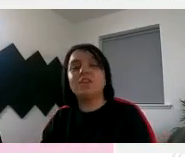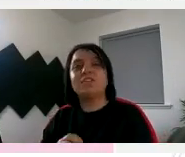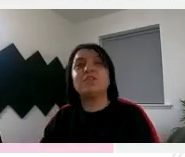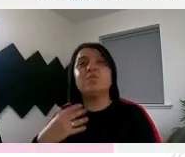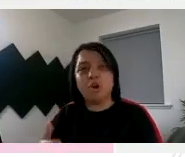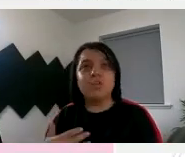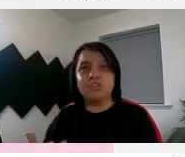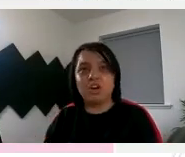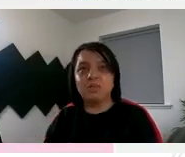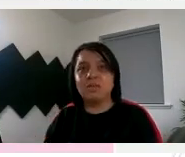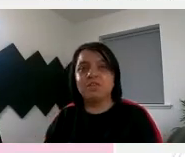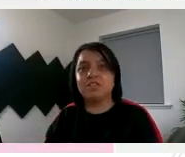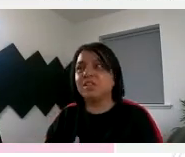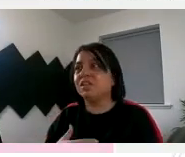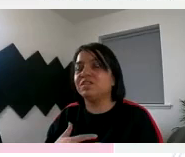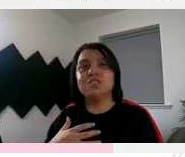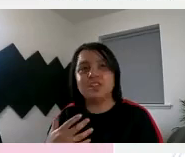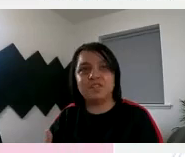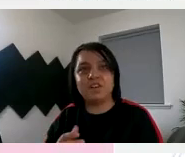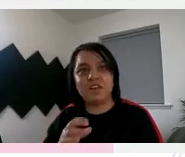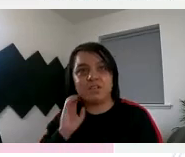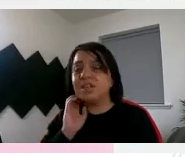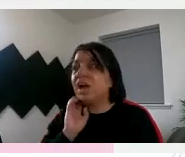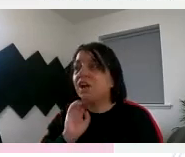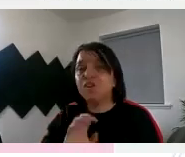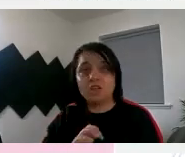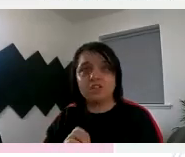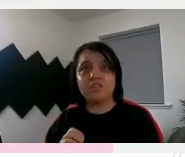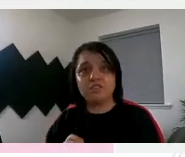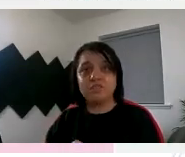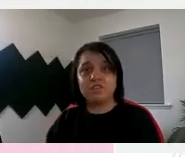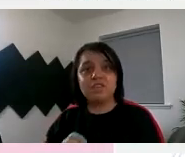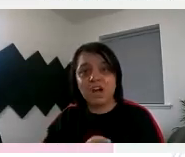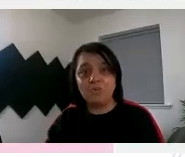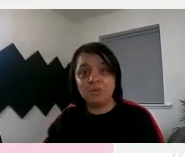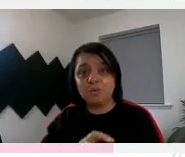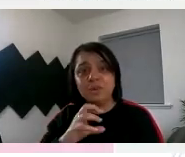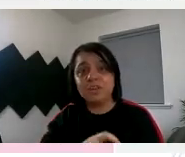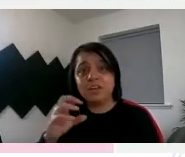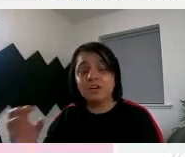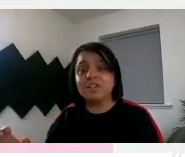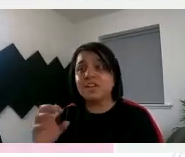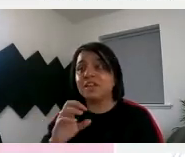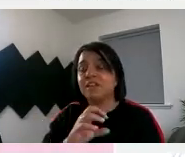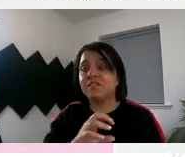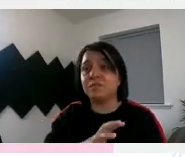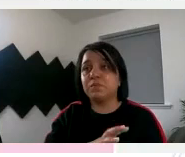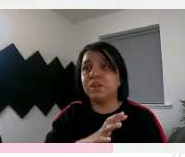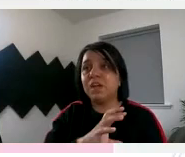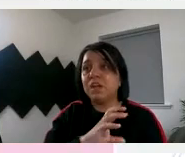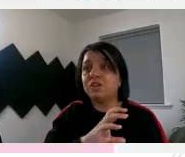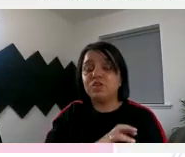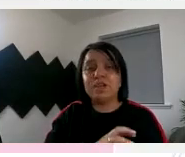don't need to know, it will come with time because it's just different languages. Lots of YouTube videos help with understanding the difference